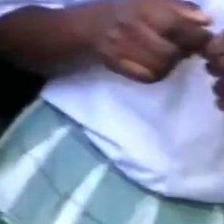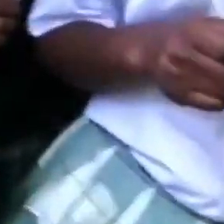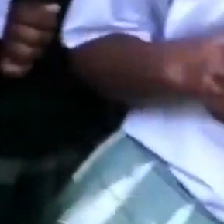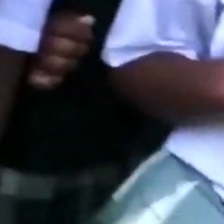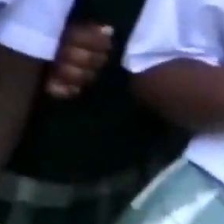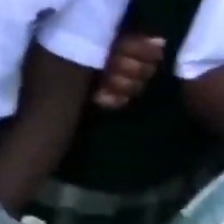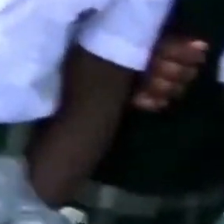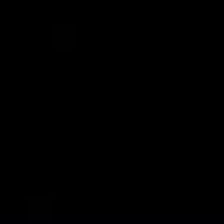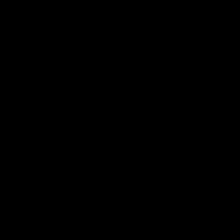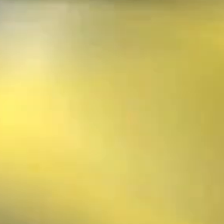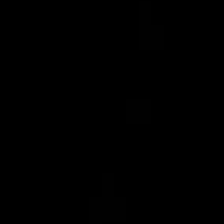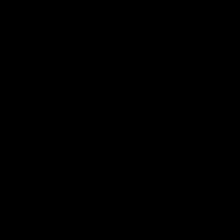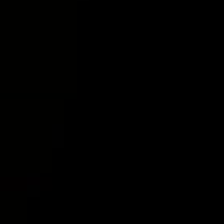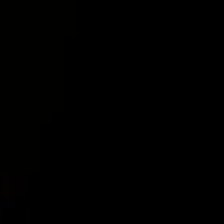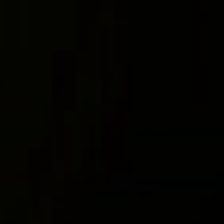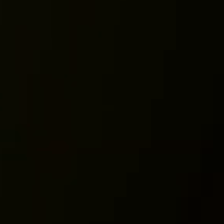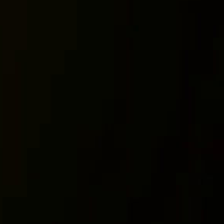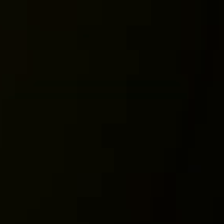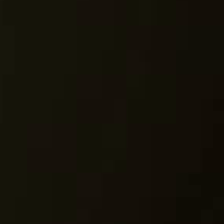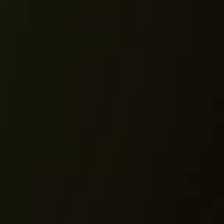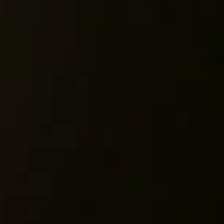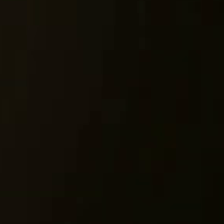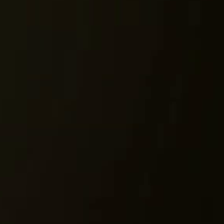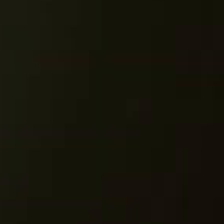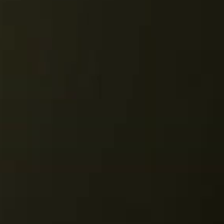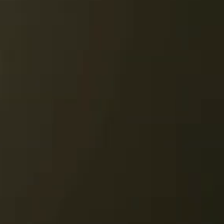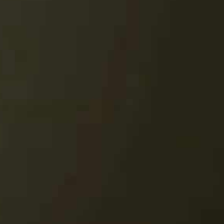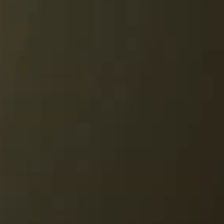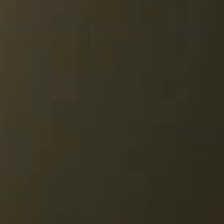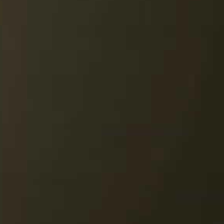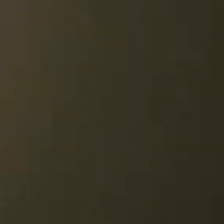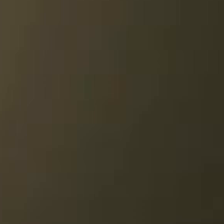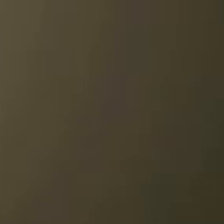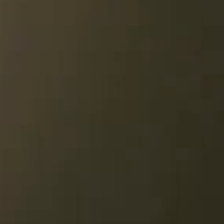rende kisha basi nipe. Najua ni